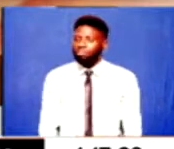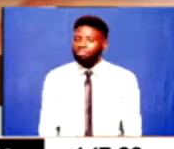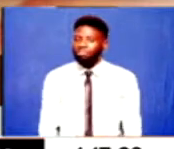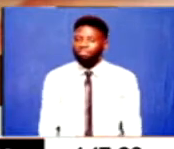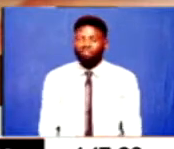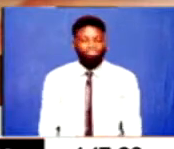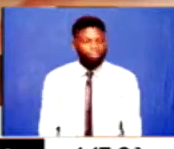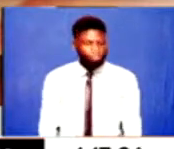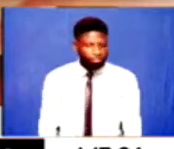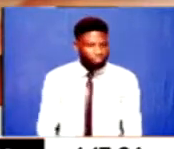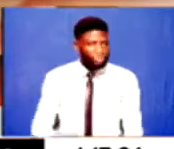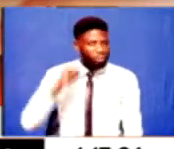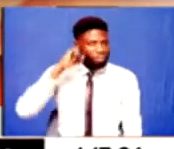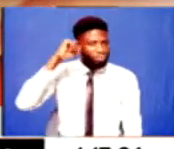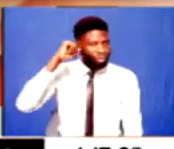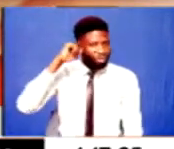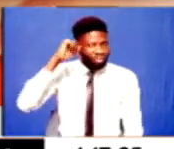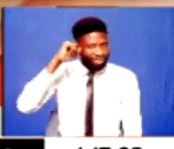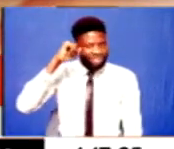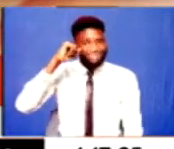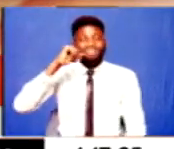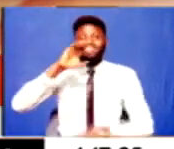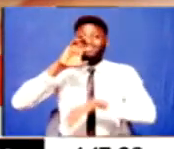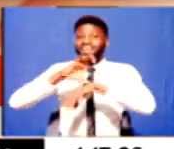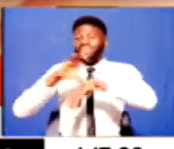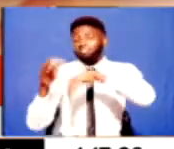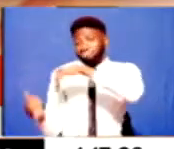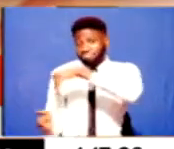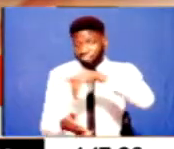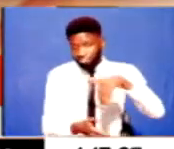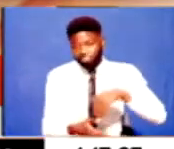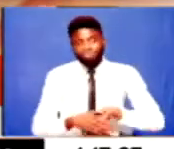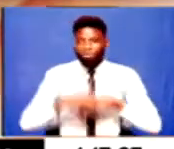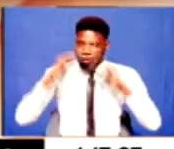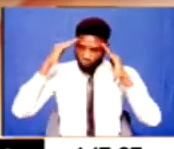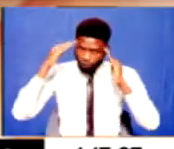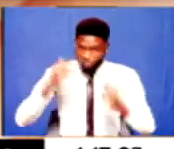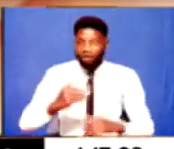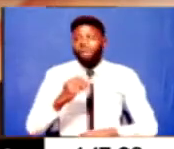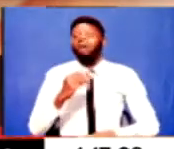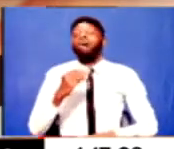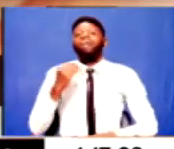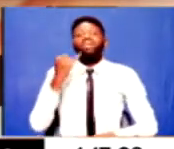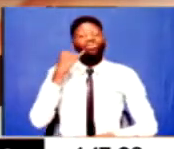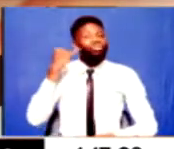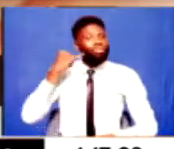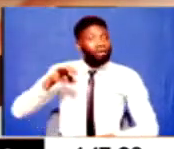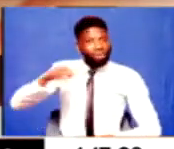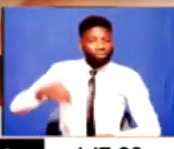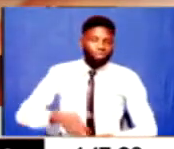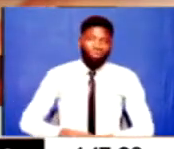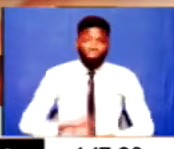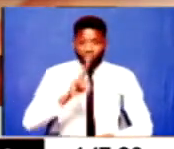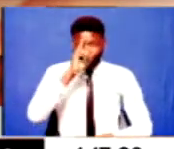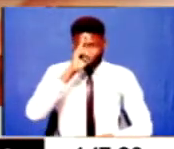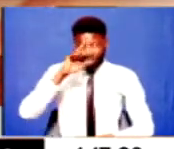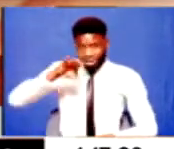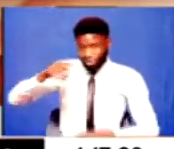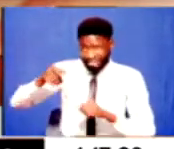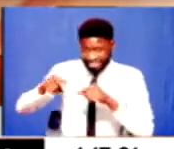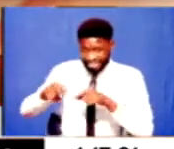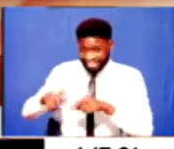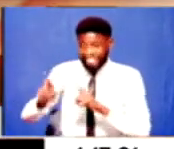Away from the politics of the pulpit to Nakuru County, where police in the county have launched investigations into an